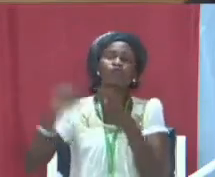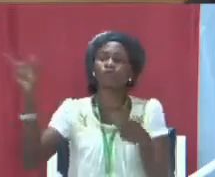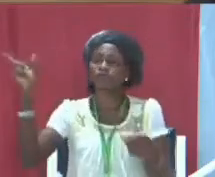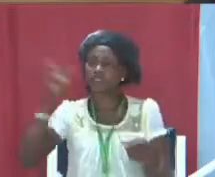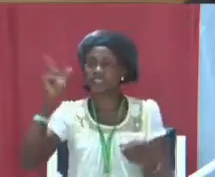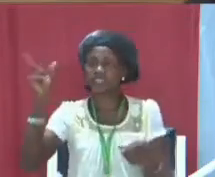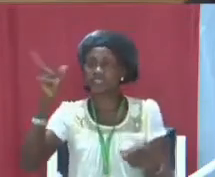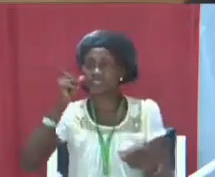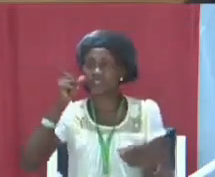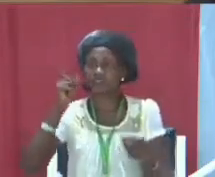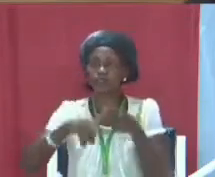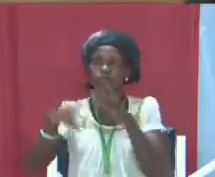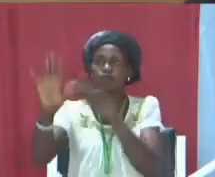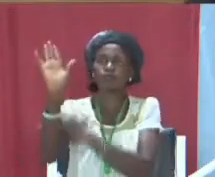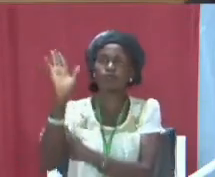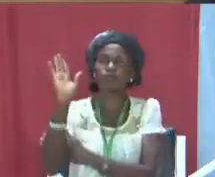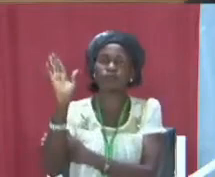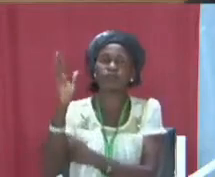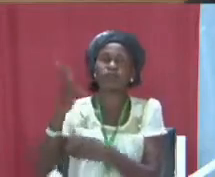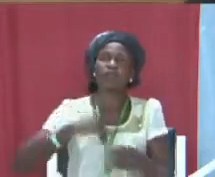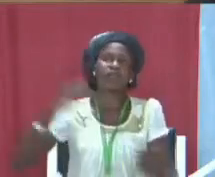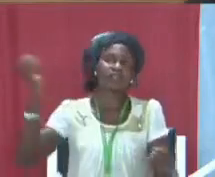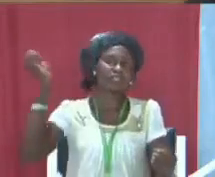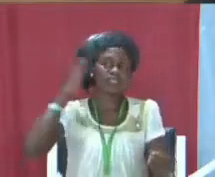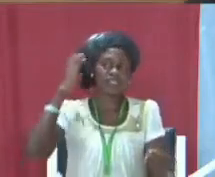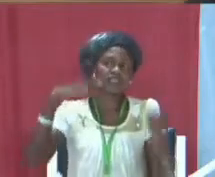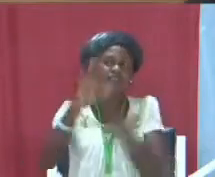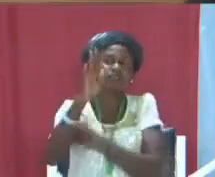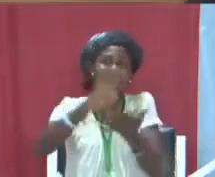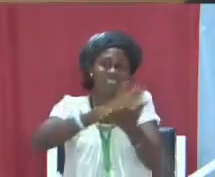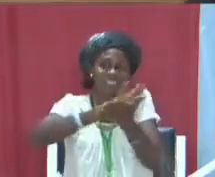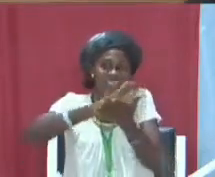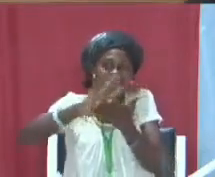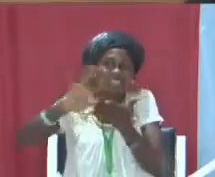God and hear God clearly.